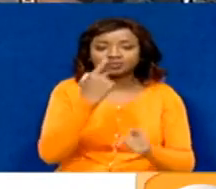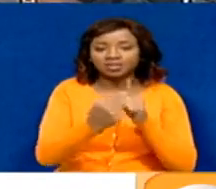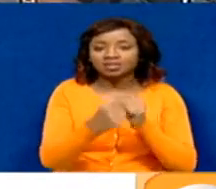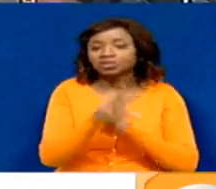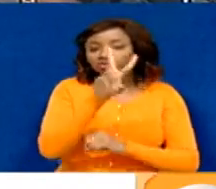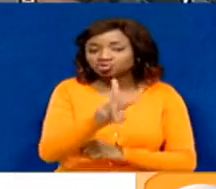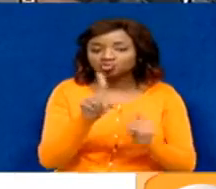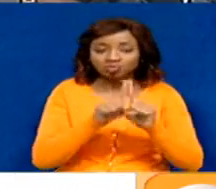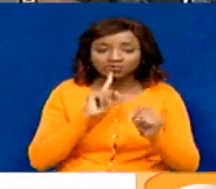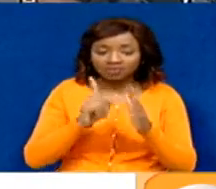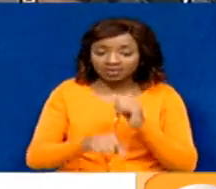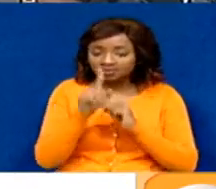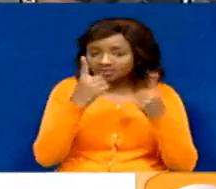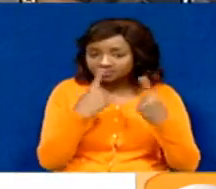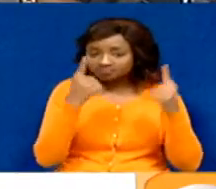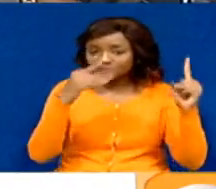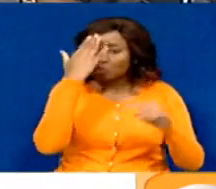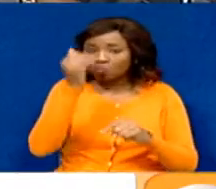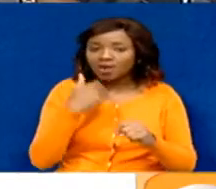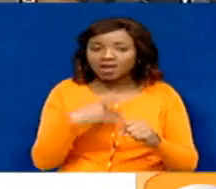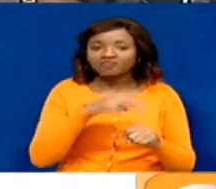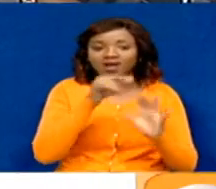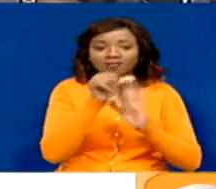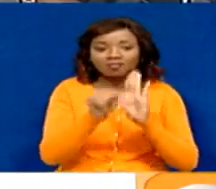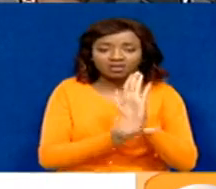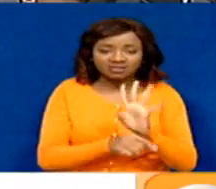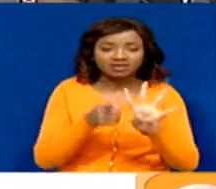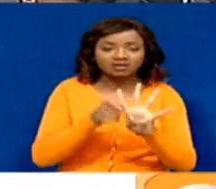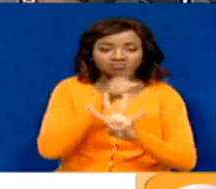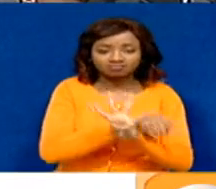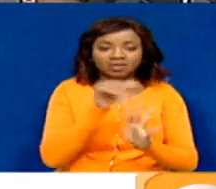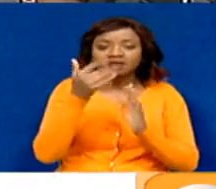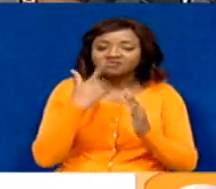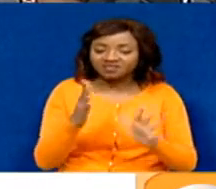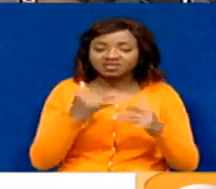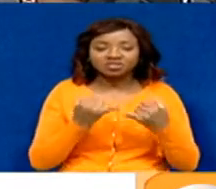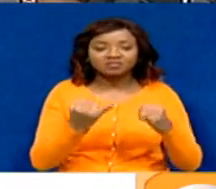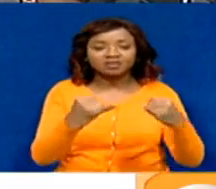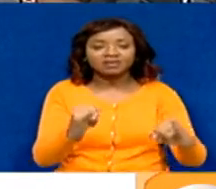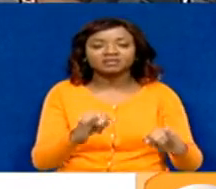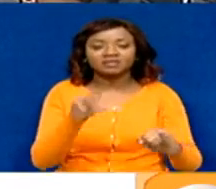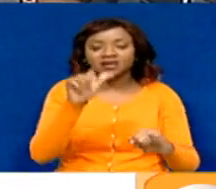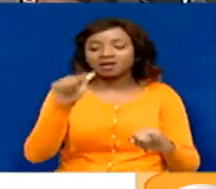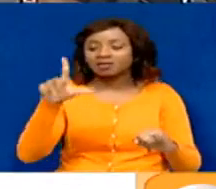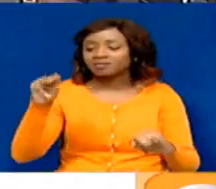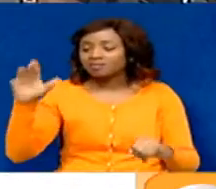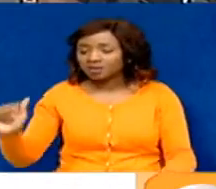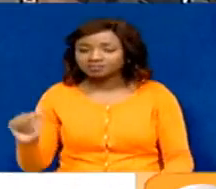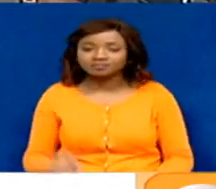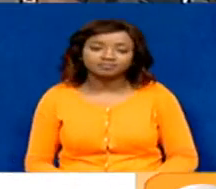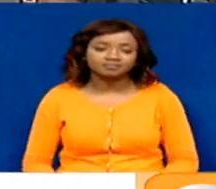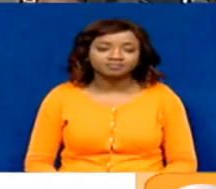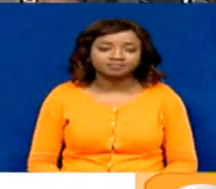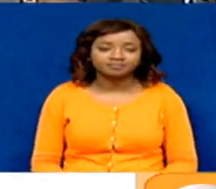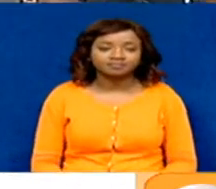and attributed the success to a four-point program implemented by the African Leaders Malaria Alliance, ALMA.